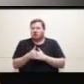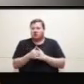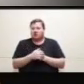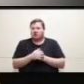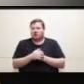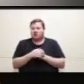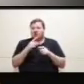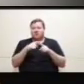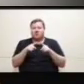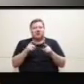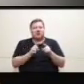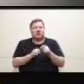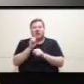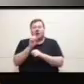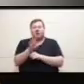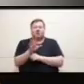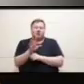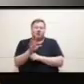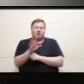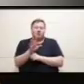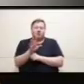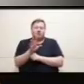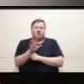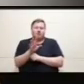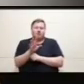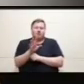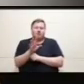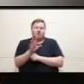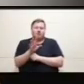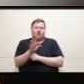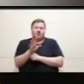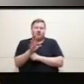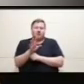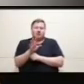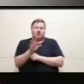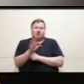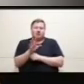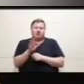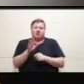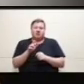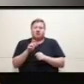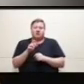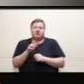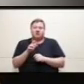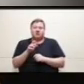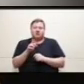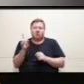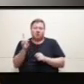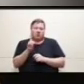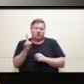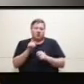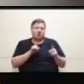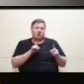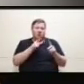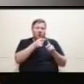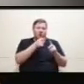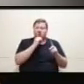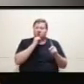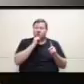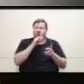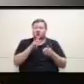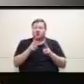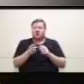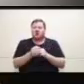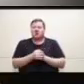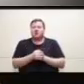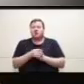of the planned target remained unchanged. So between the two, you say you use